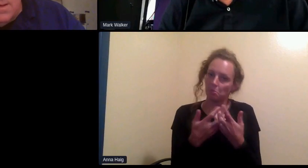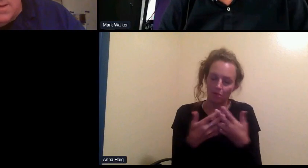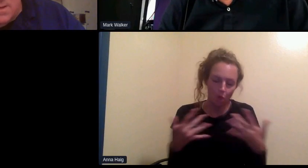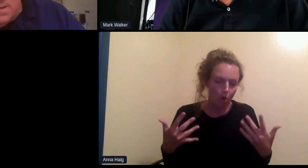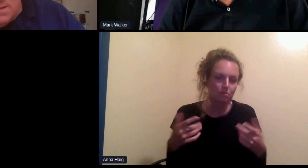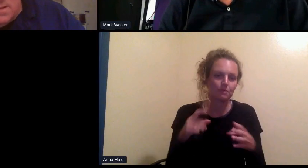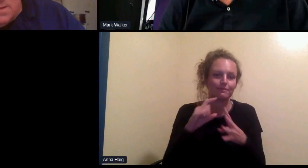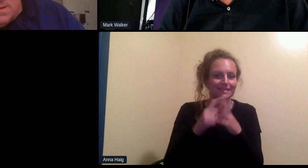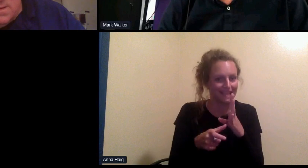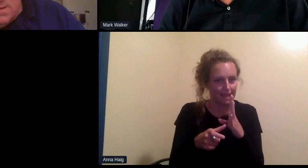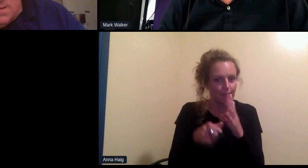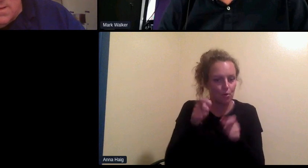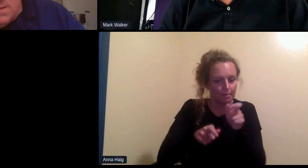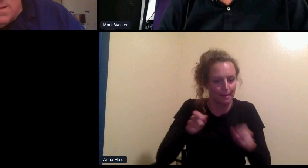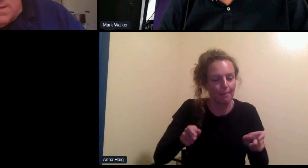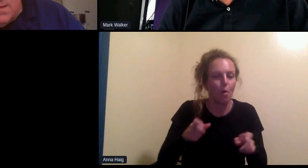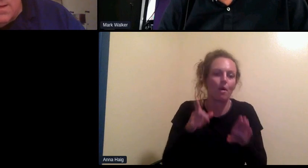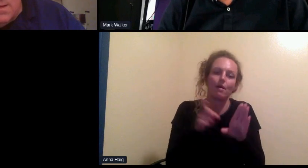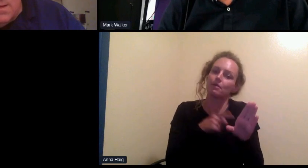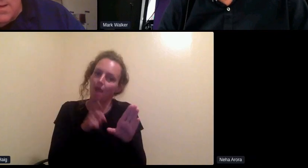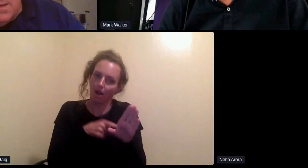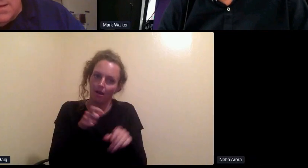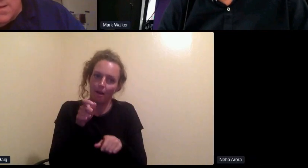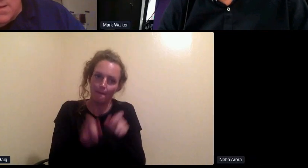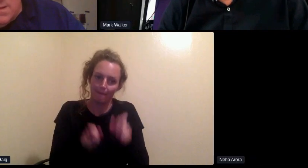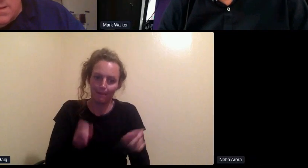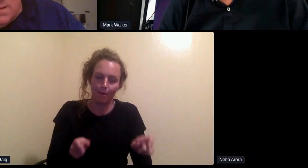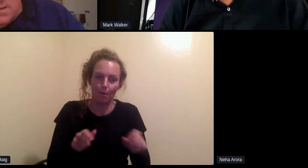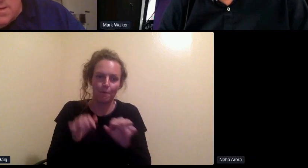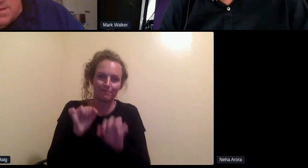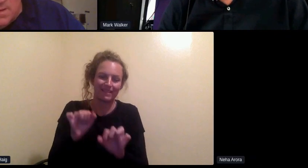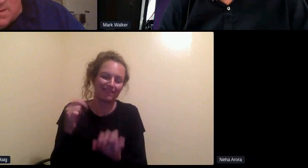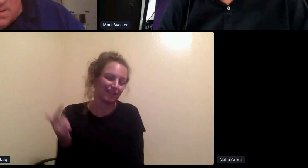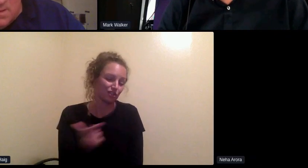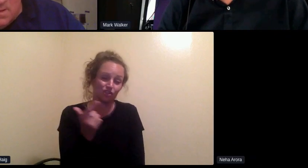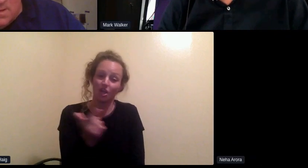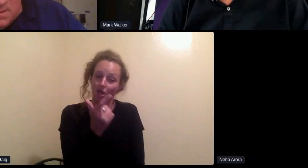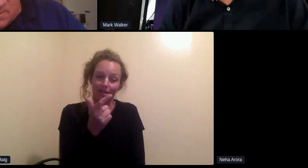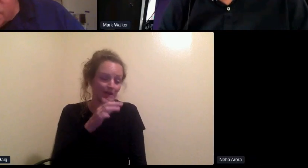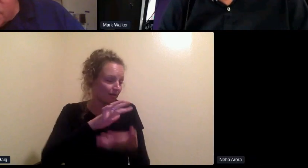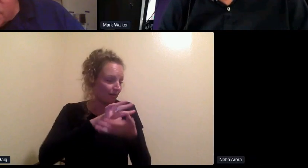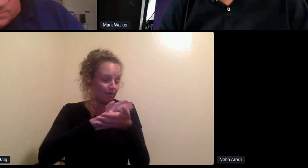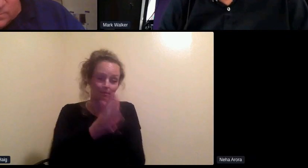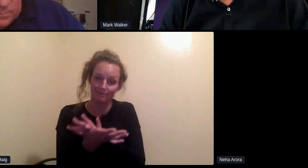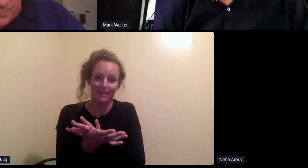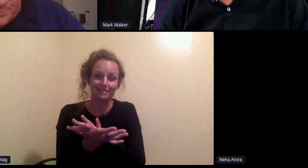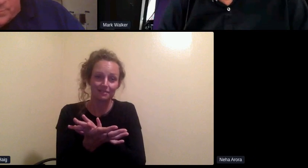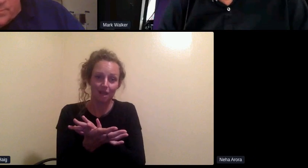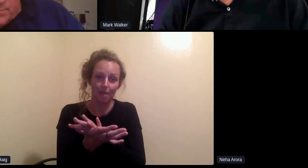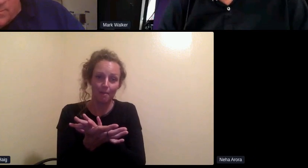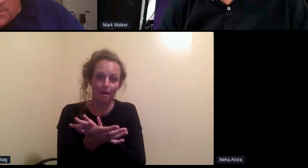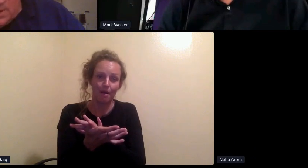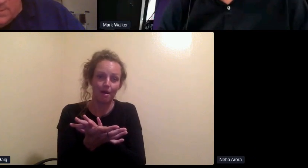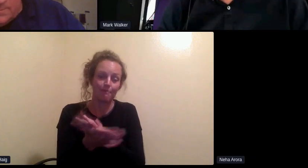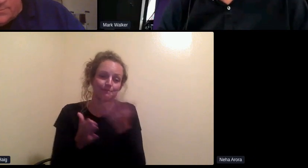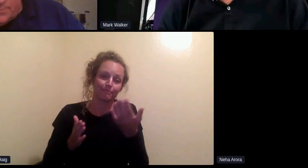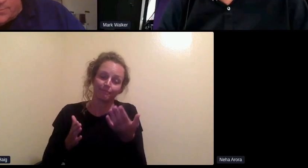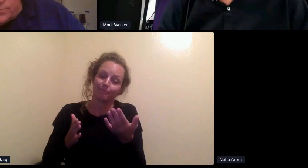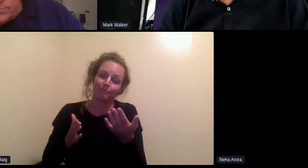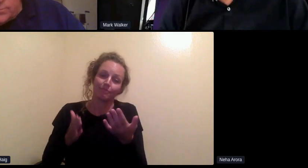that all coaches have to be as accessible as all buses have to be. The other problem with this, of course, is that a lot